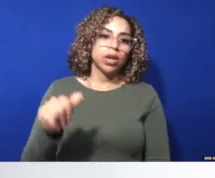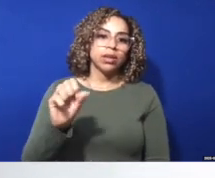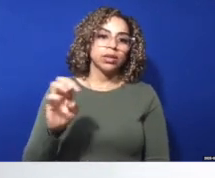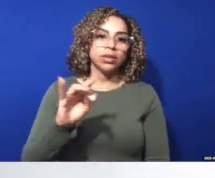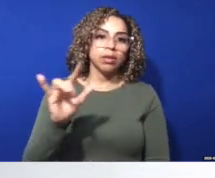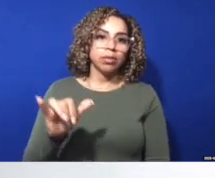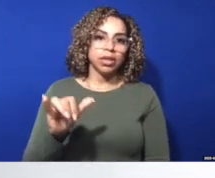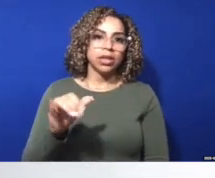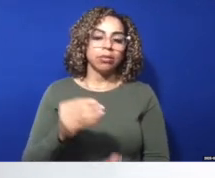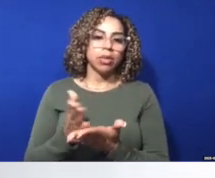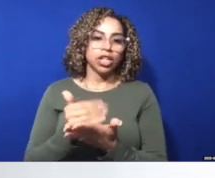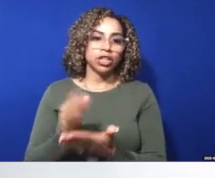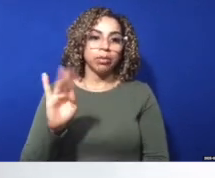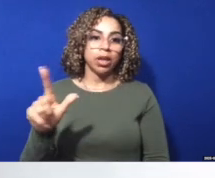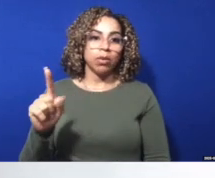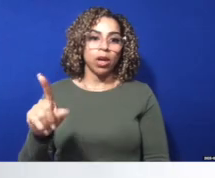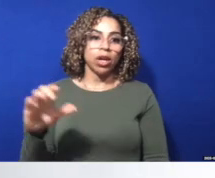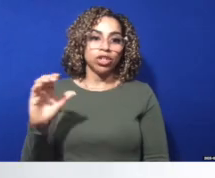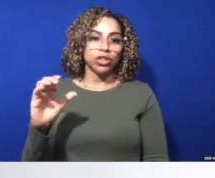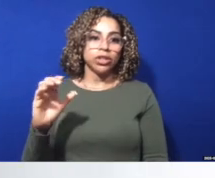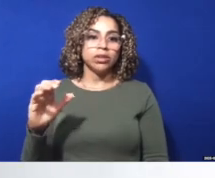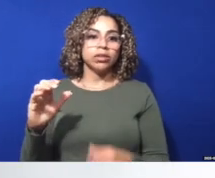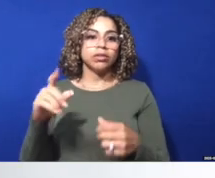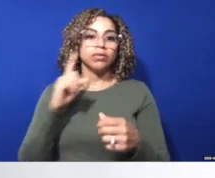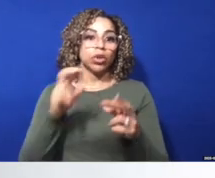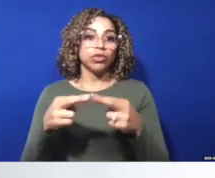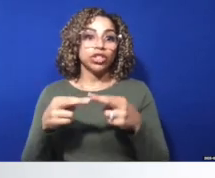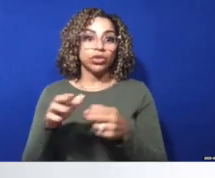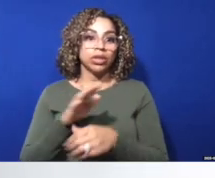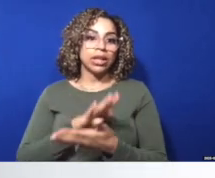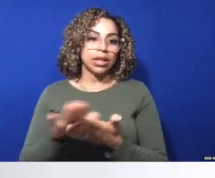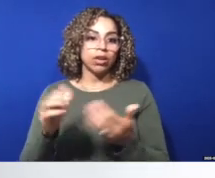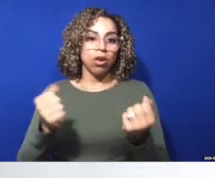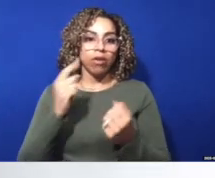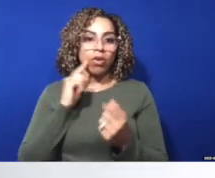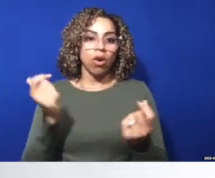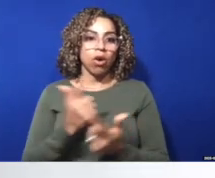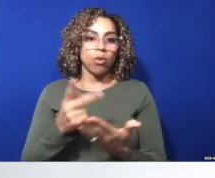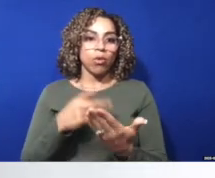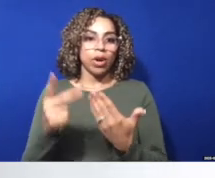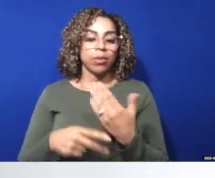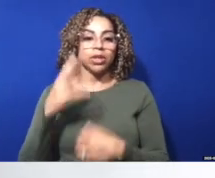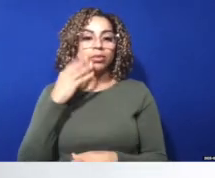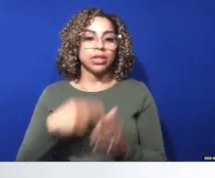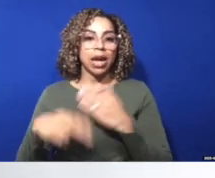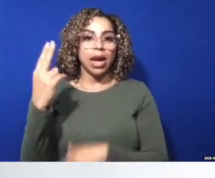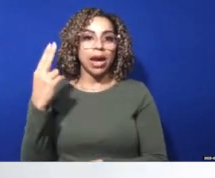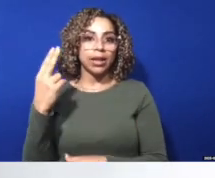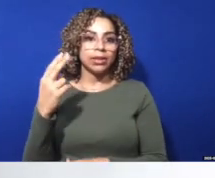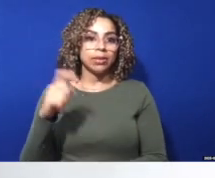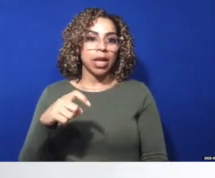for All program that we're experiencing high demand. This year, staff is focusing on program alignment as